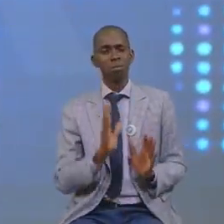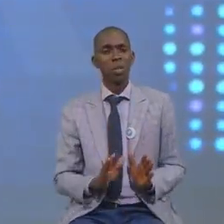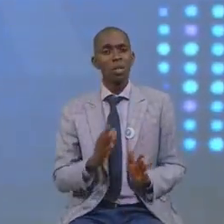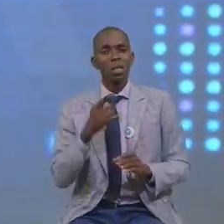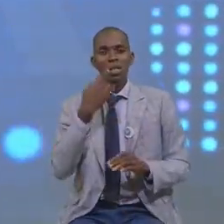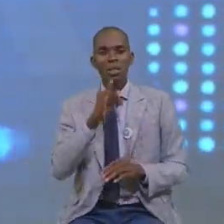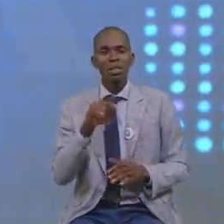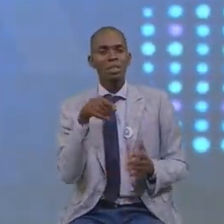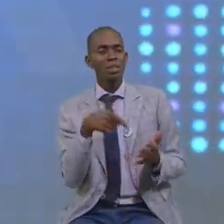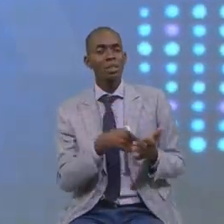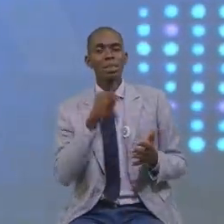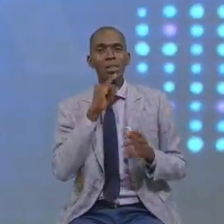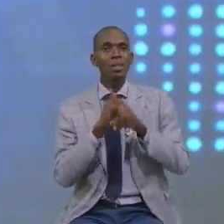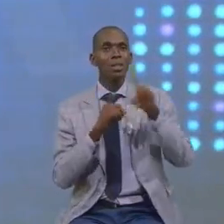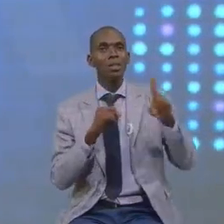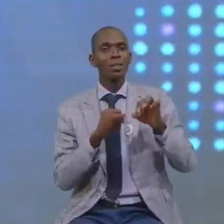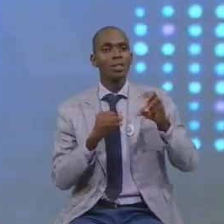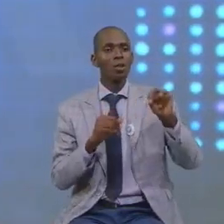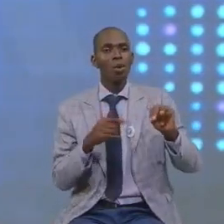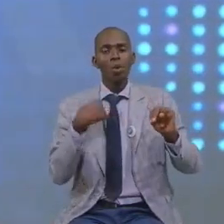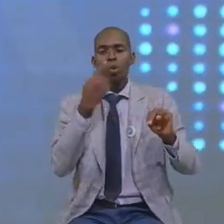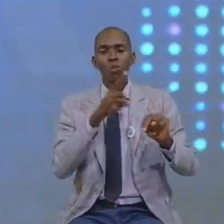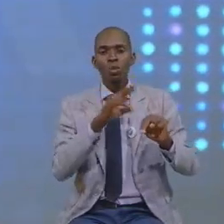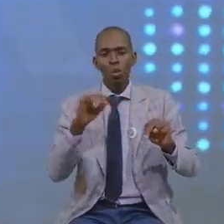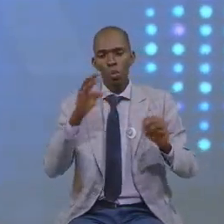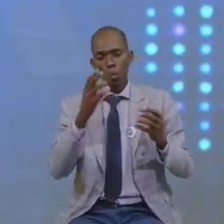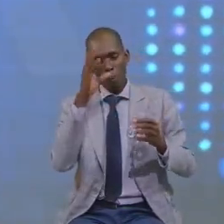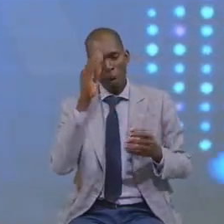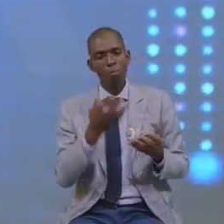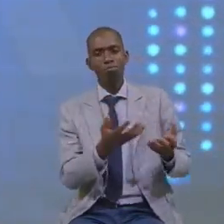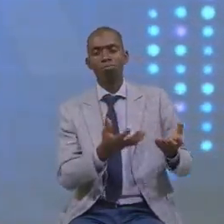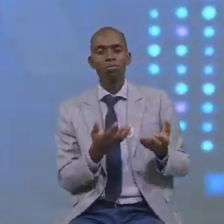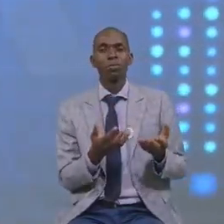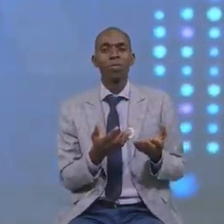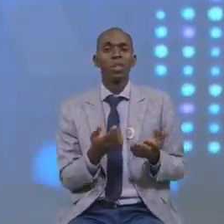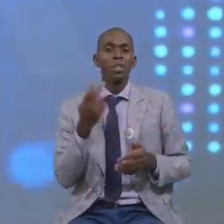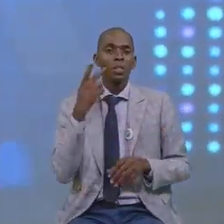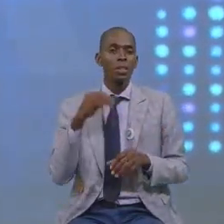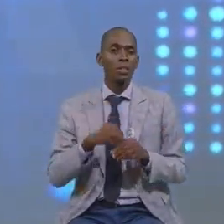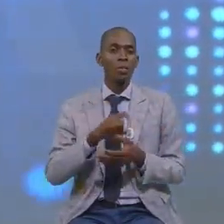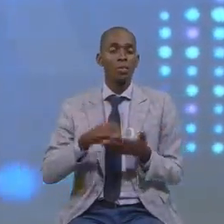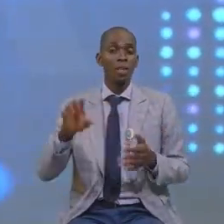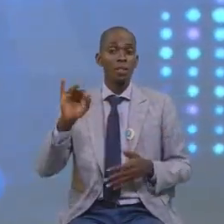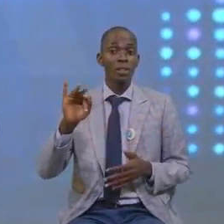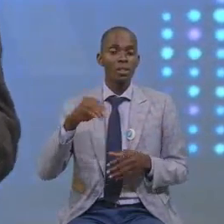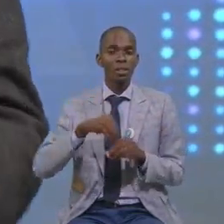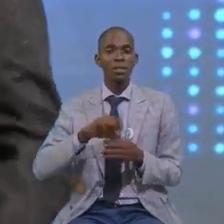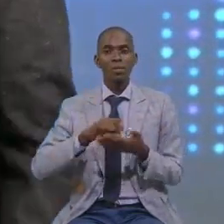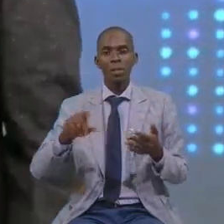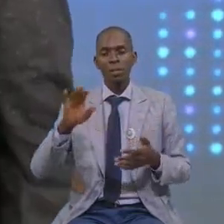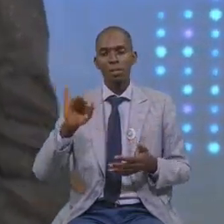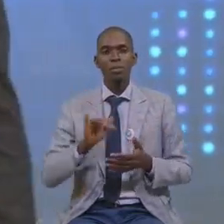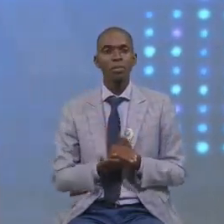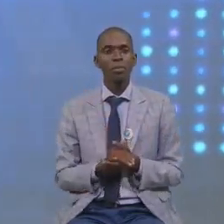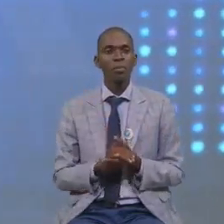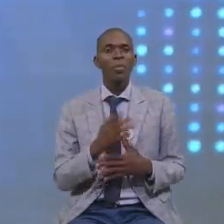is Zion whom no man seeketh after. Look at verse 19. In verse 19,